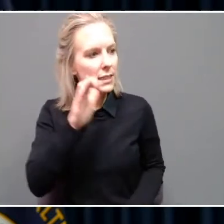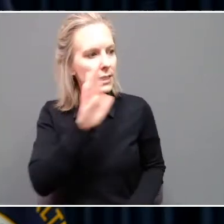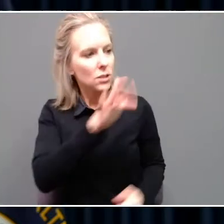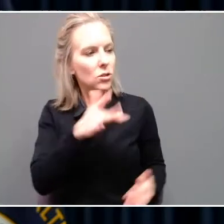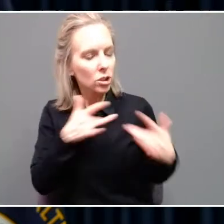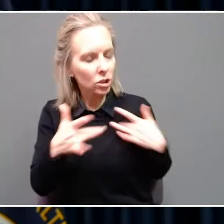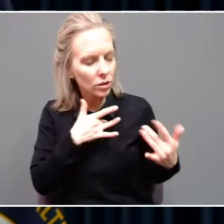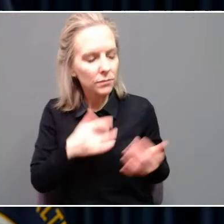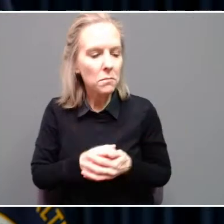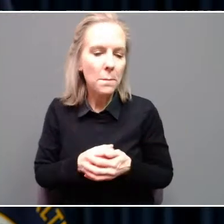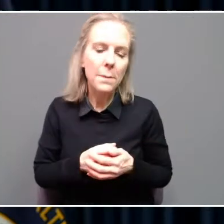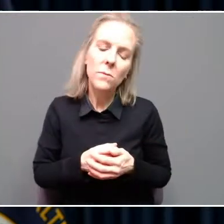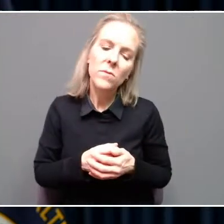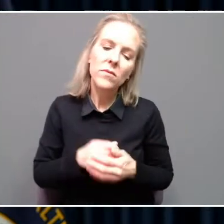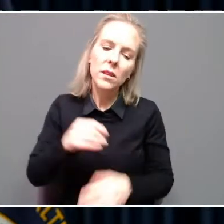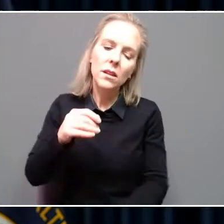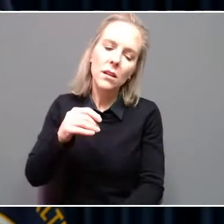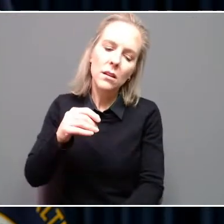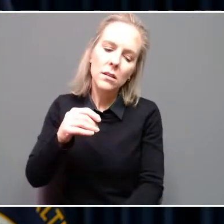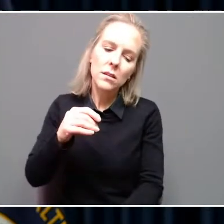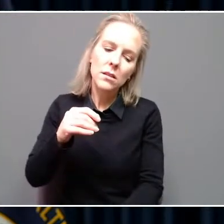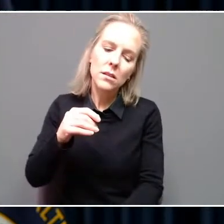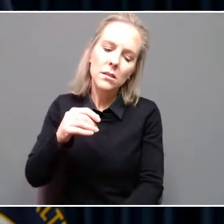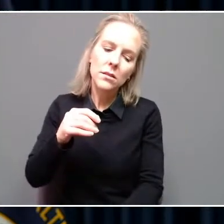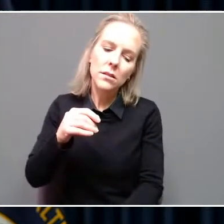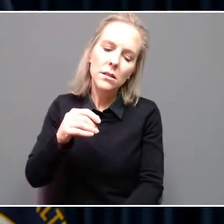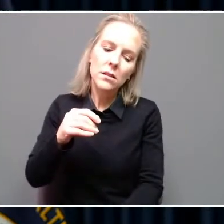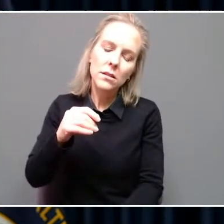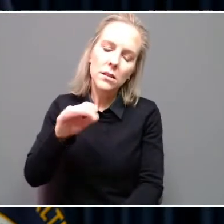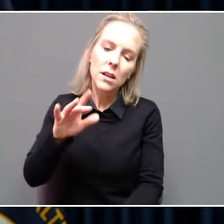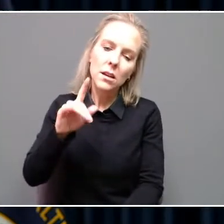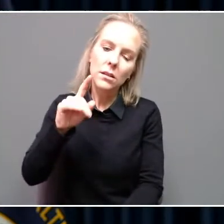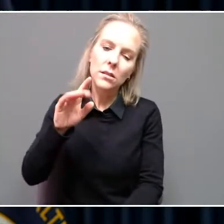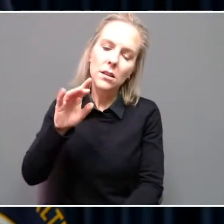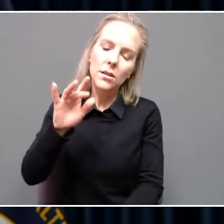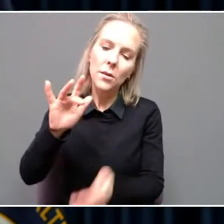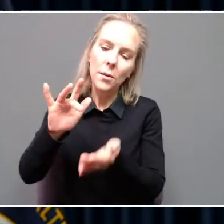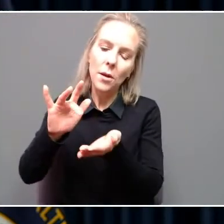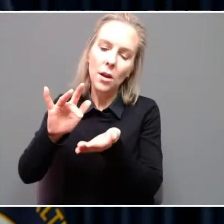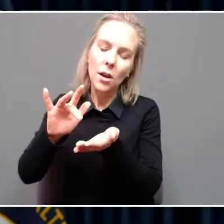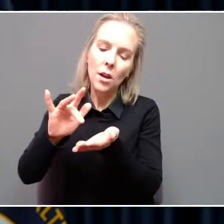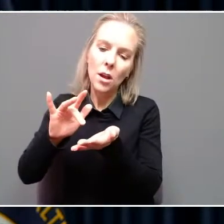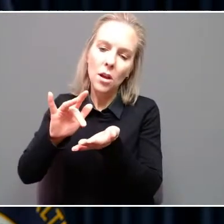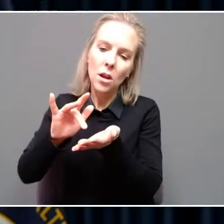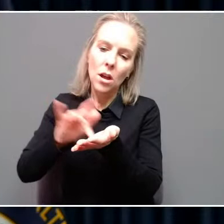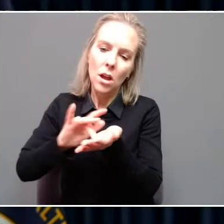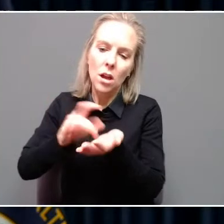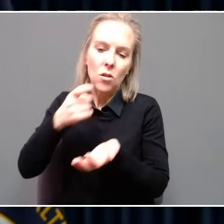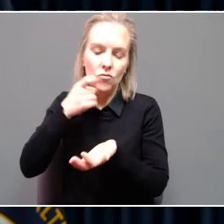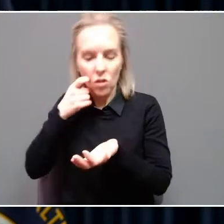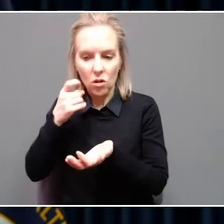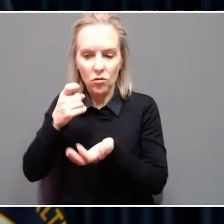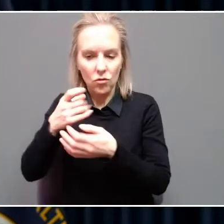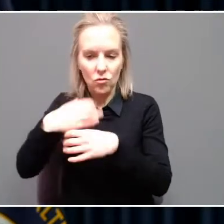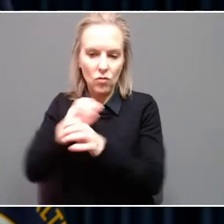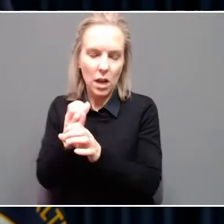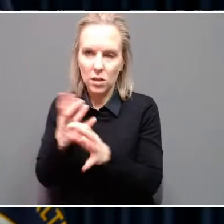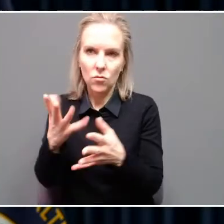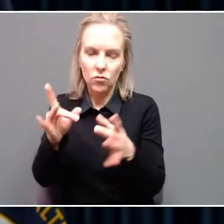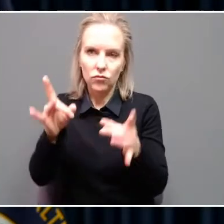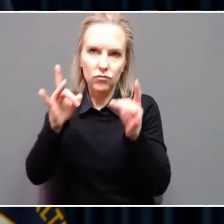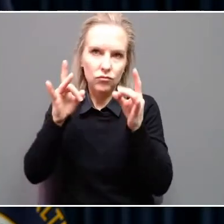The opioid crisis, I mean, it has devastated so many of our communities. And because of that, I filed more of